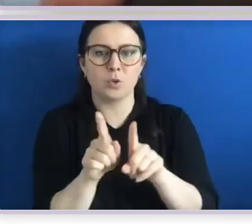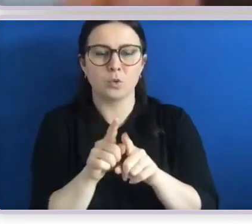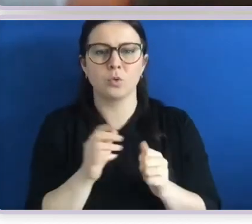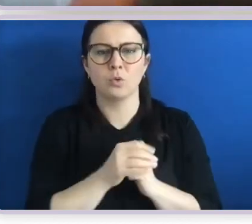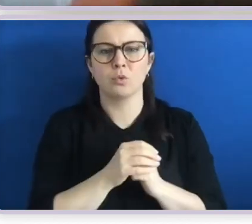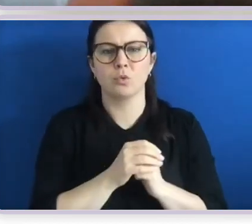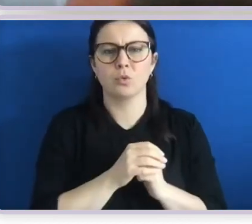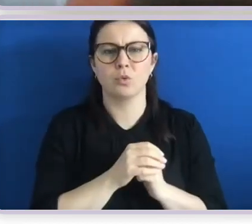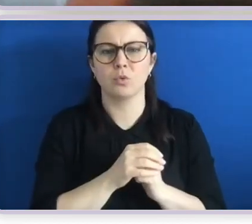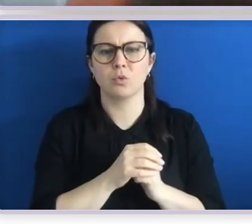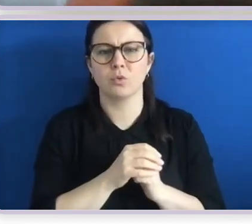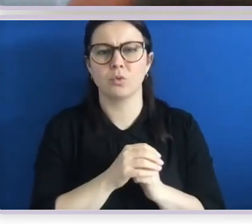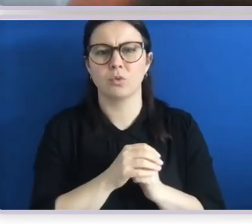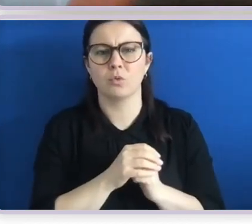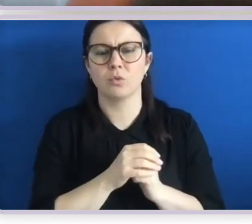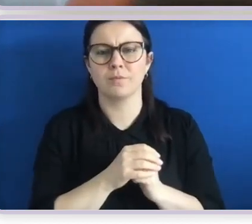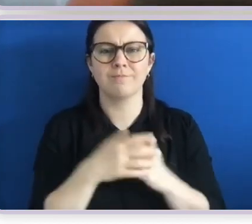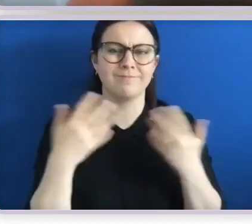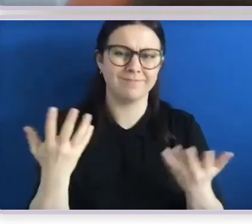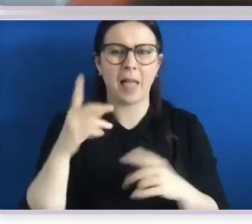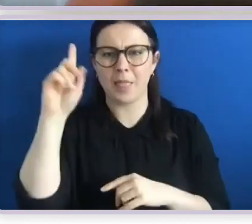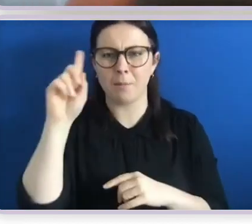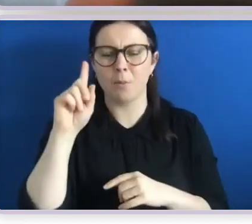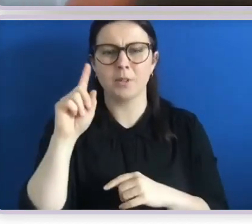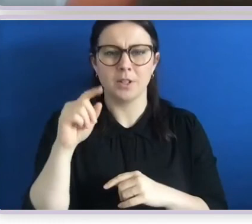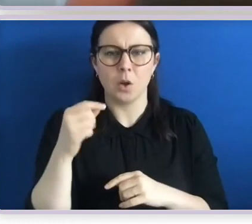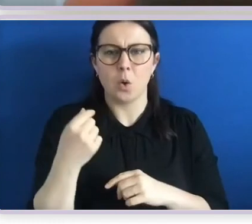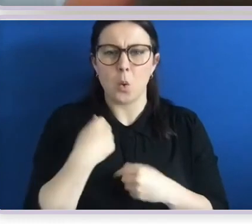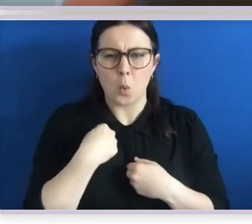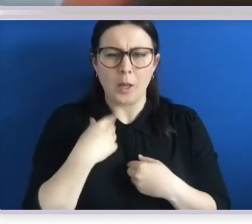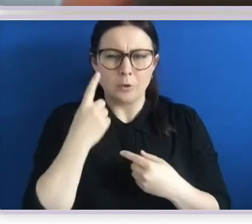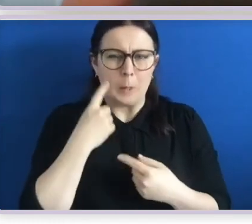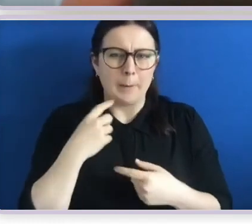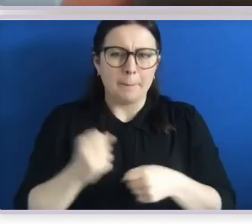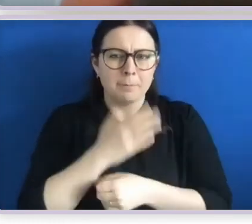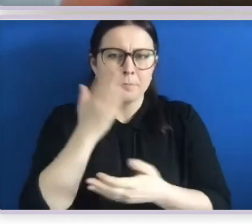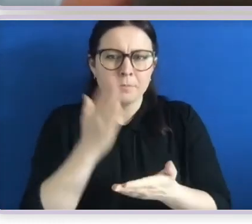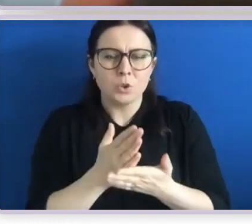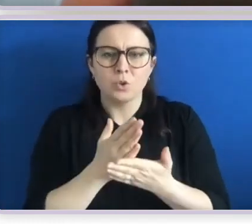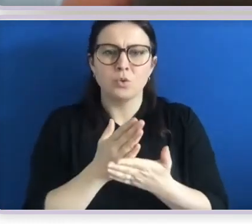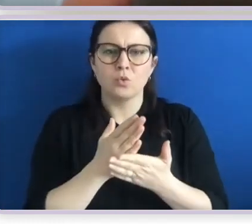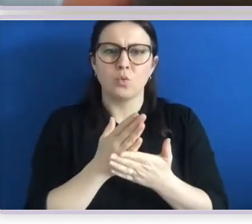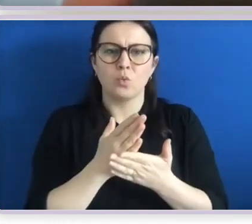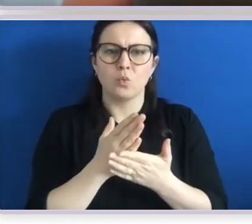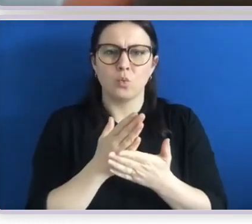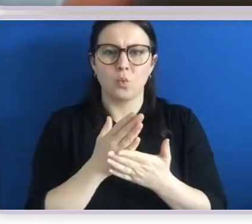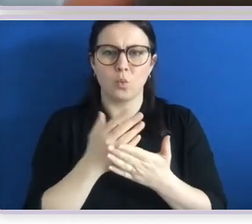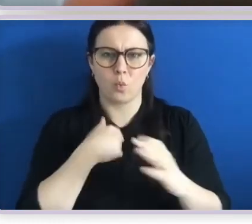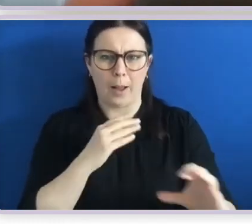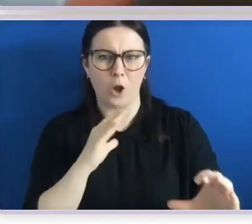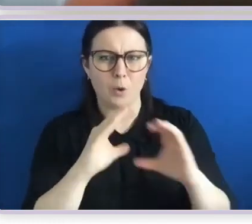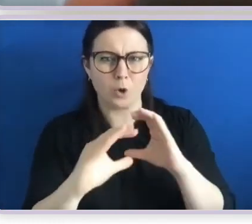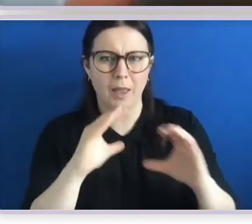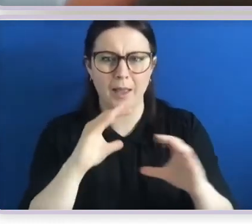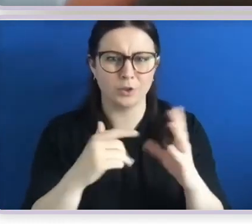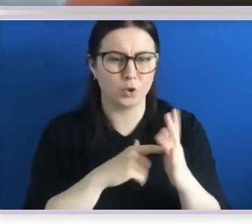at the moment we're looking into making sure we're communicating the fact that we exist to,